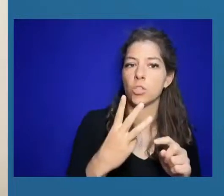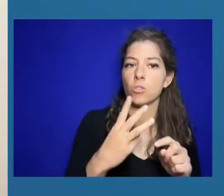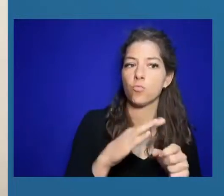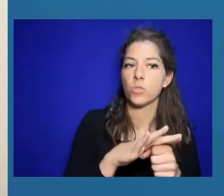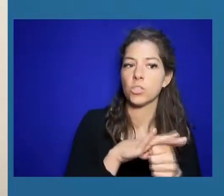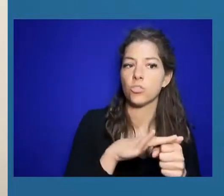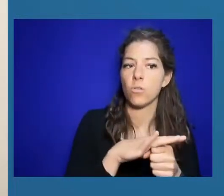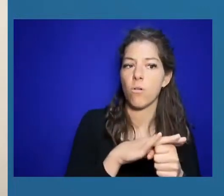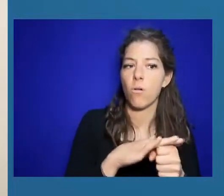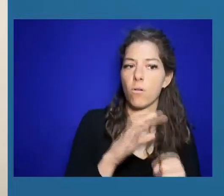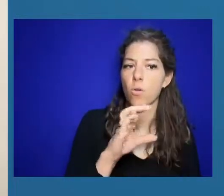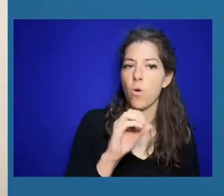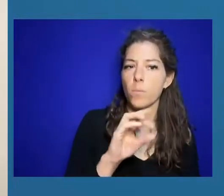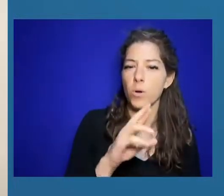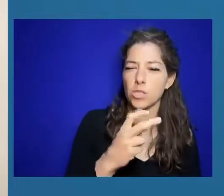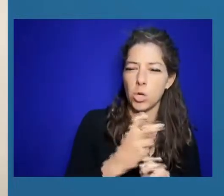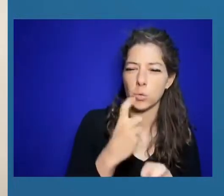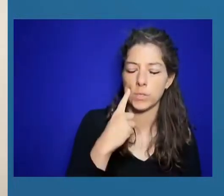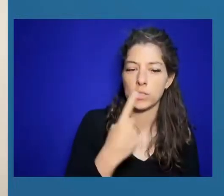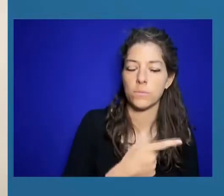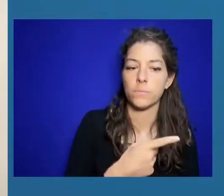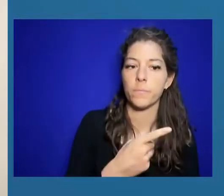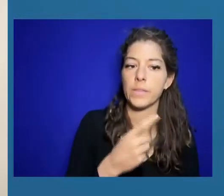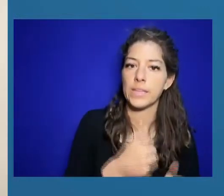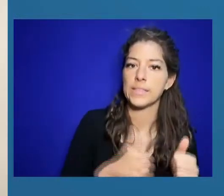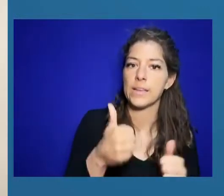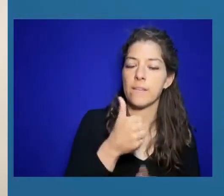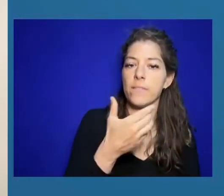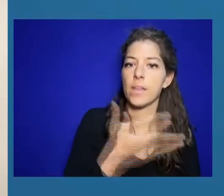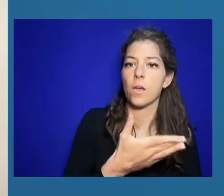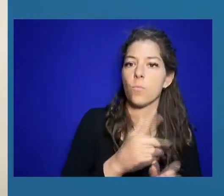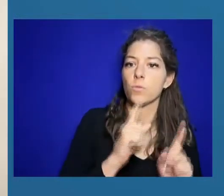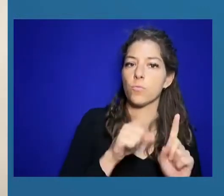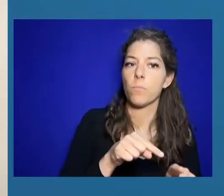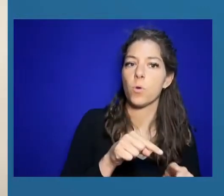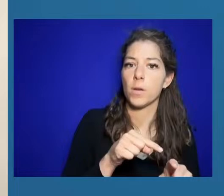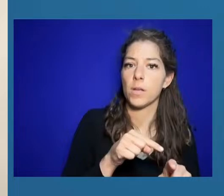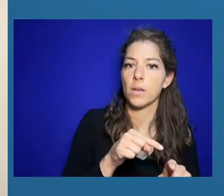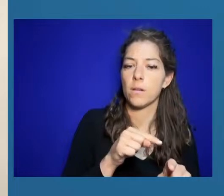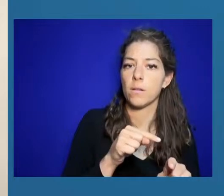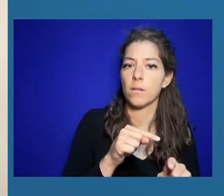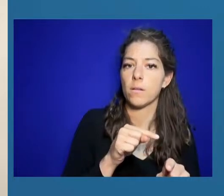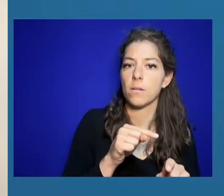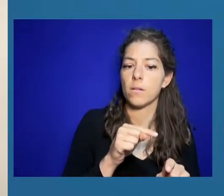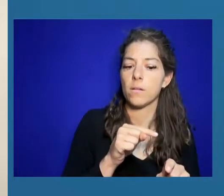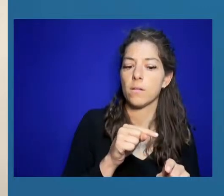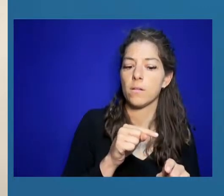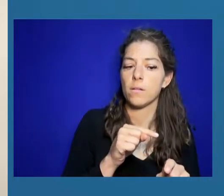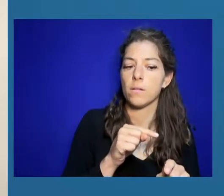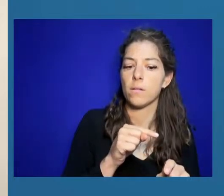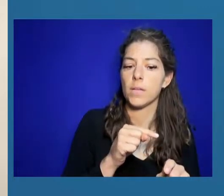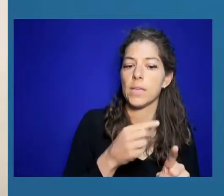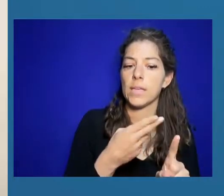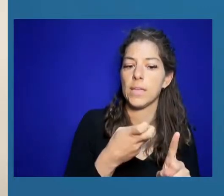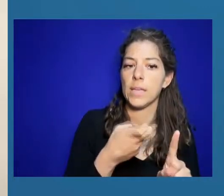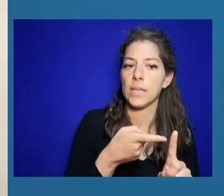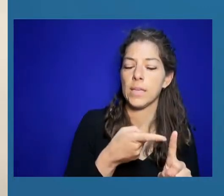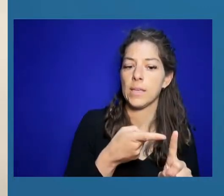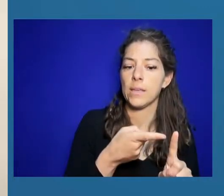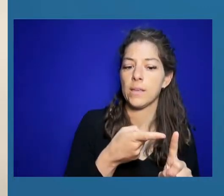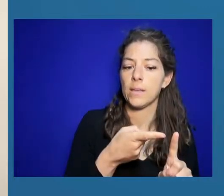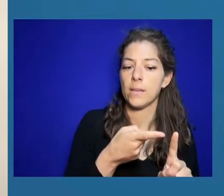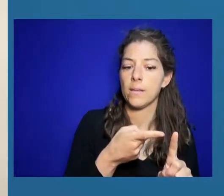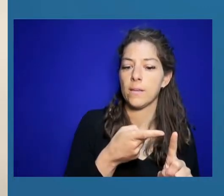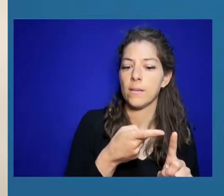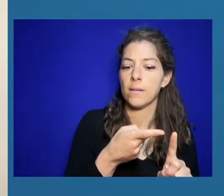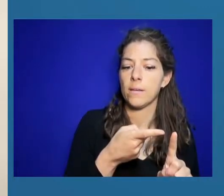Corporation. An executive there was reported following an internal review that he